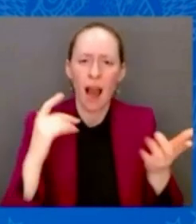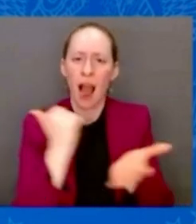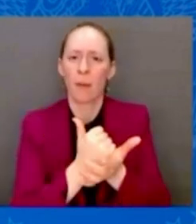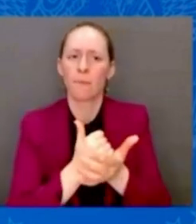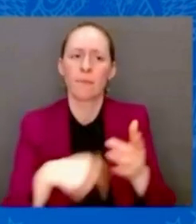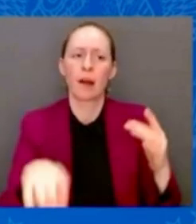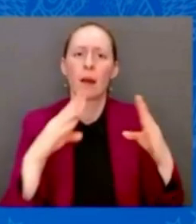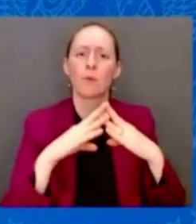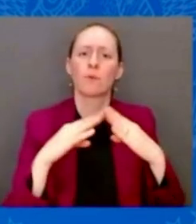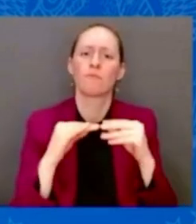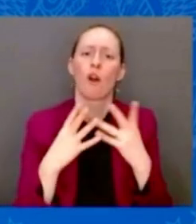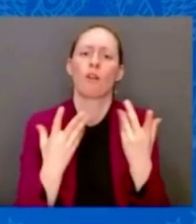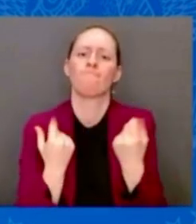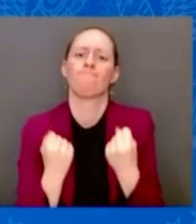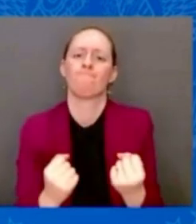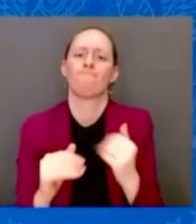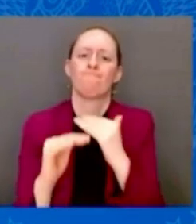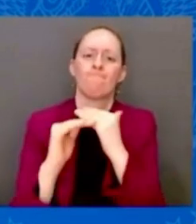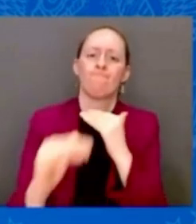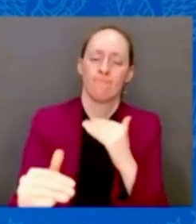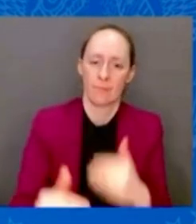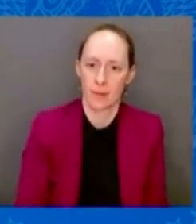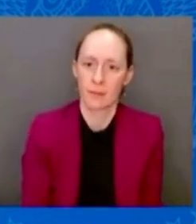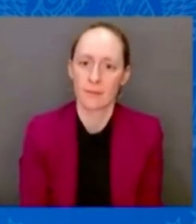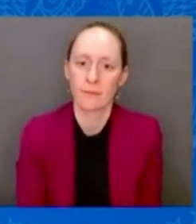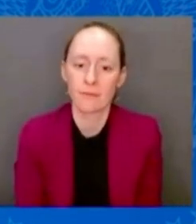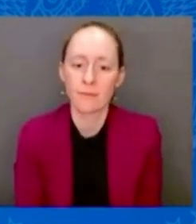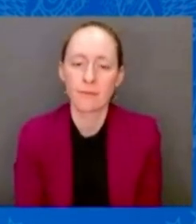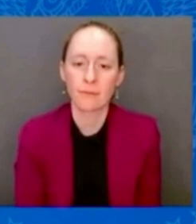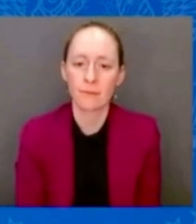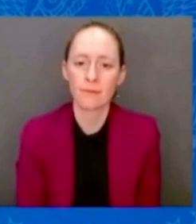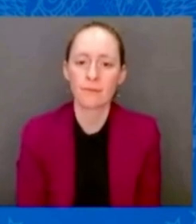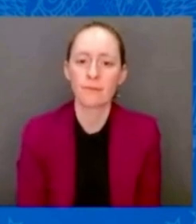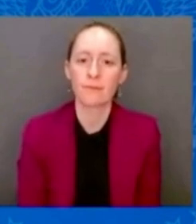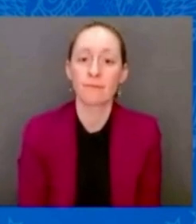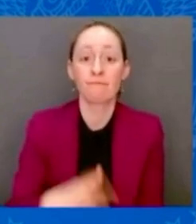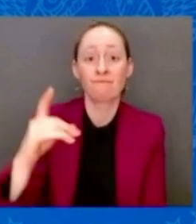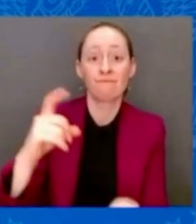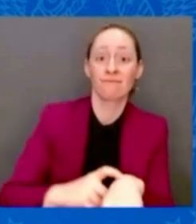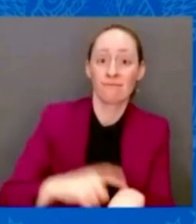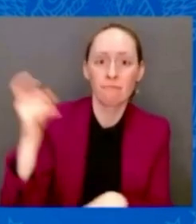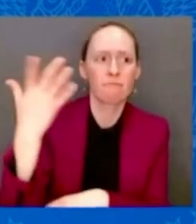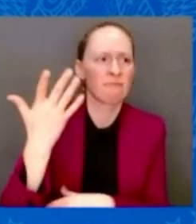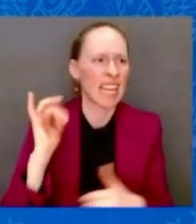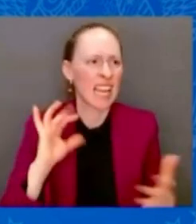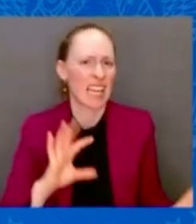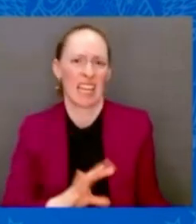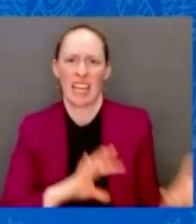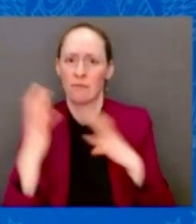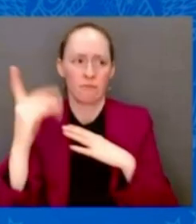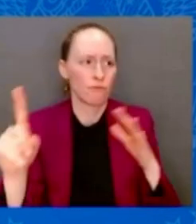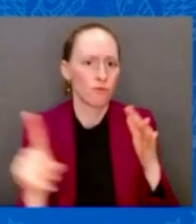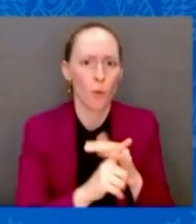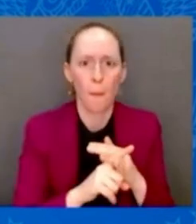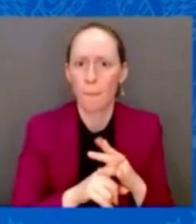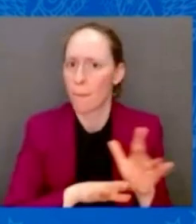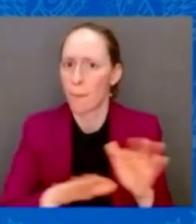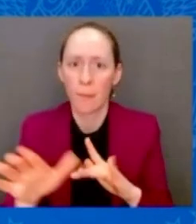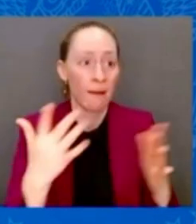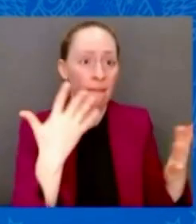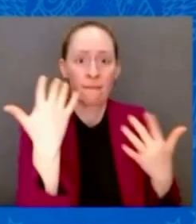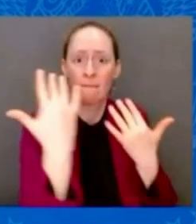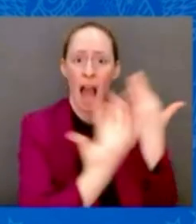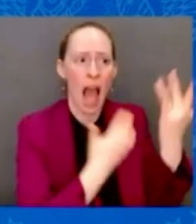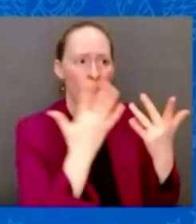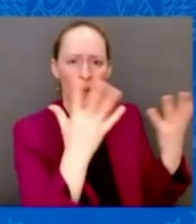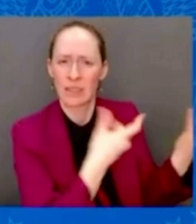fire, you don't leave until the fire's out. Well, I'm telling my colleagues, don't leave till we finish the job. We got